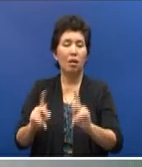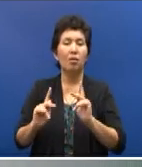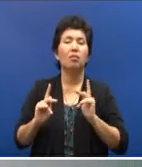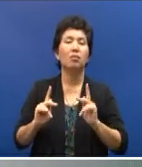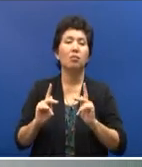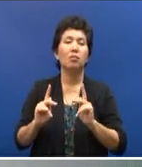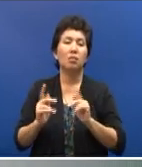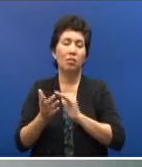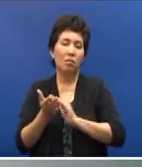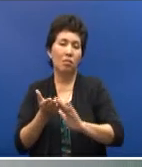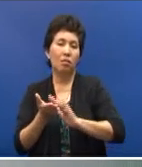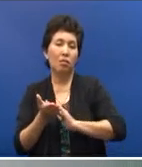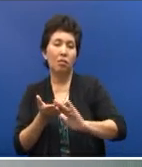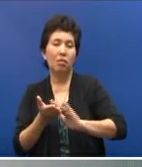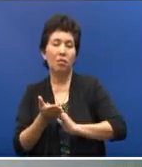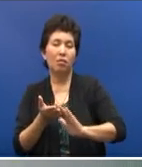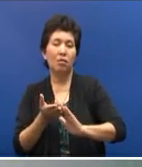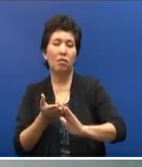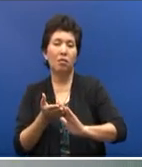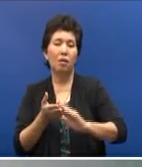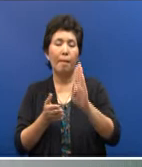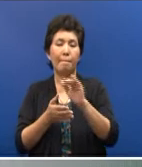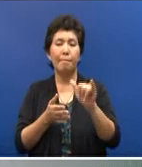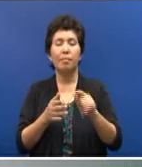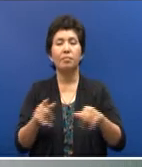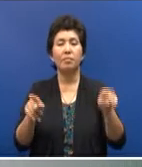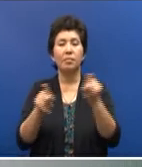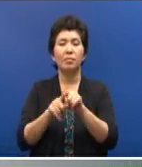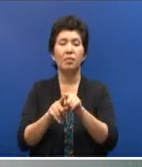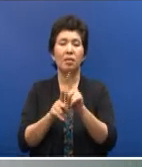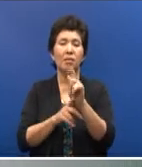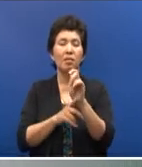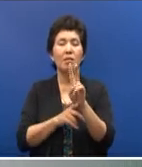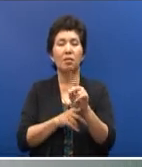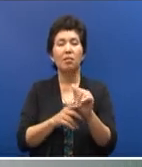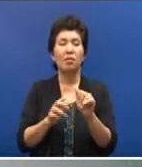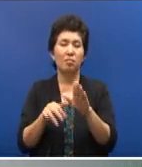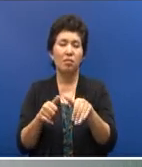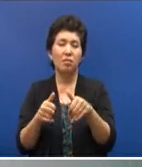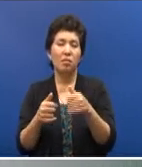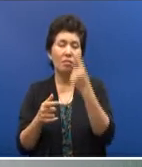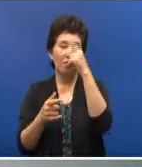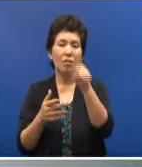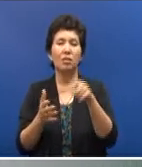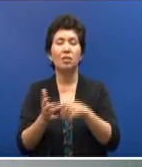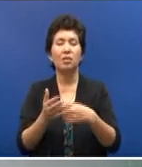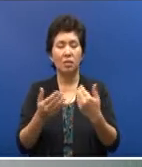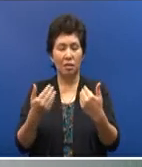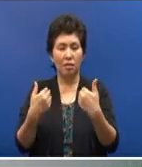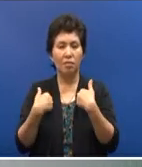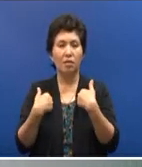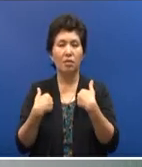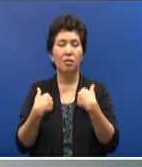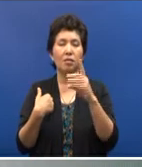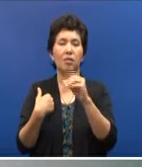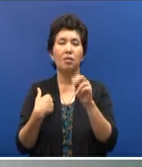perform trivial or degrading work like cleaning. Okay, so for this, they have been